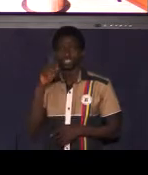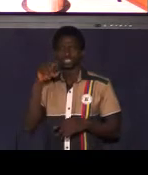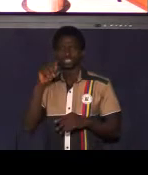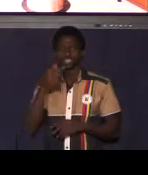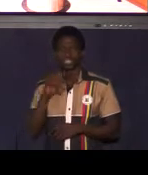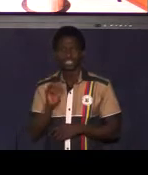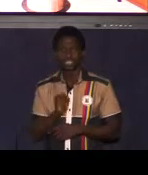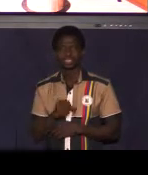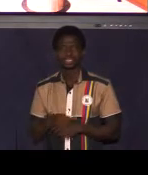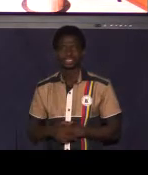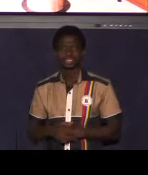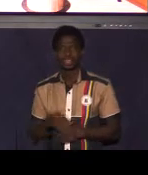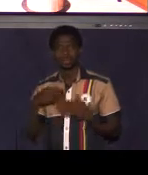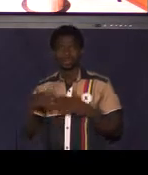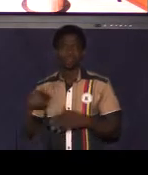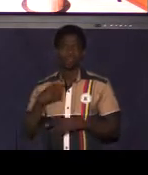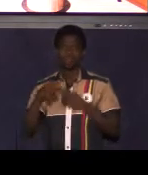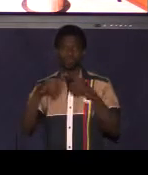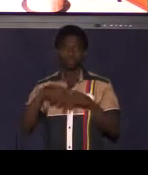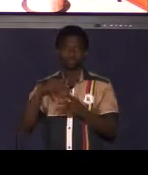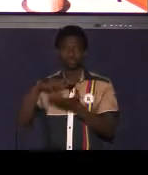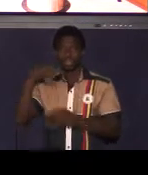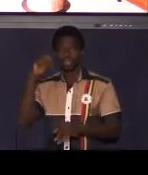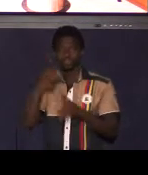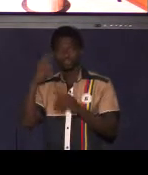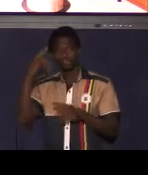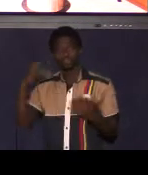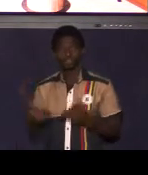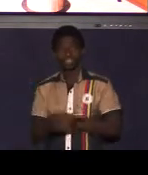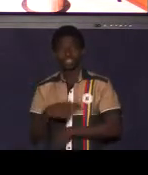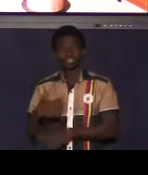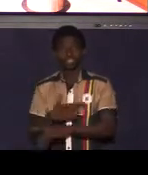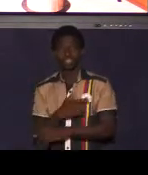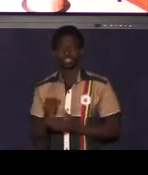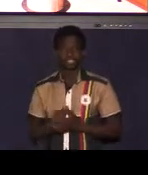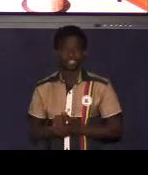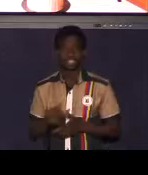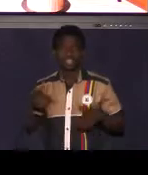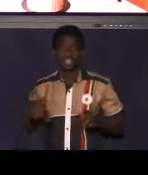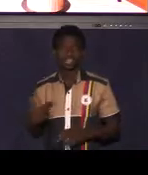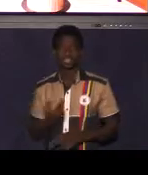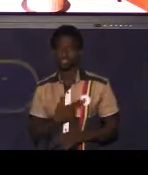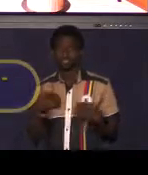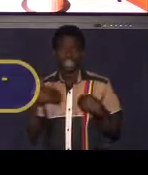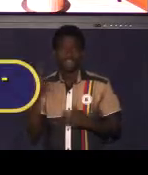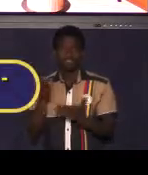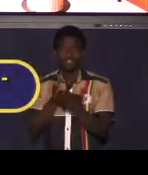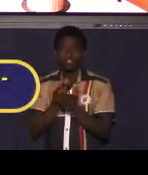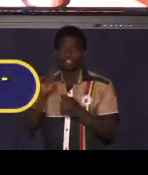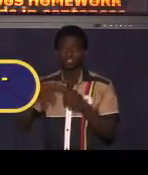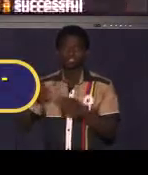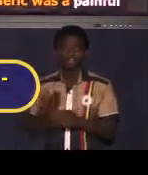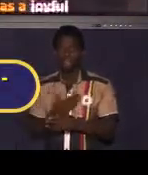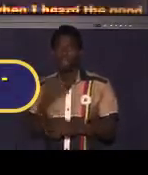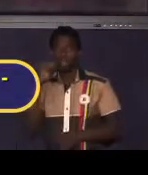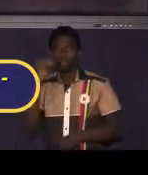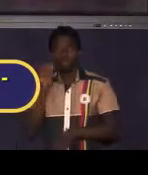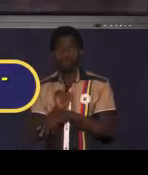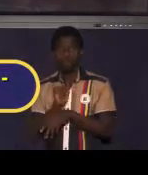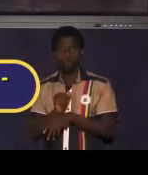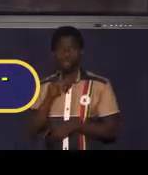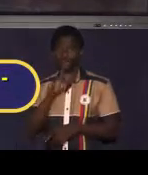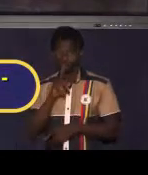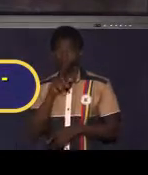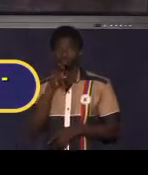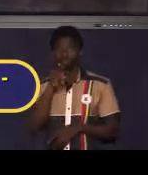Yes, question tags. Before we go into the learning objective for today's lesson, let's have the correction to